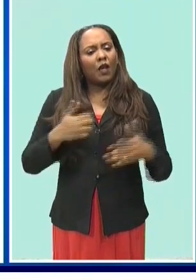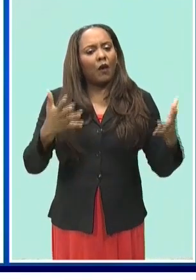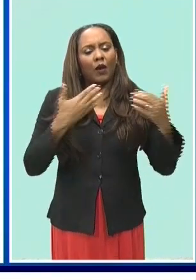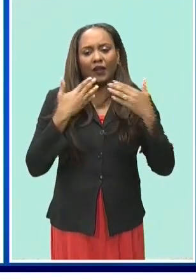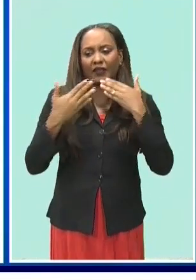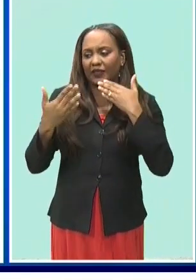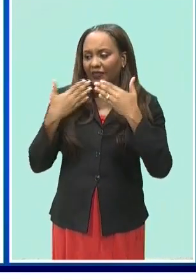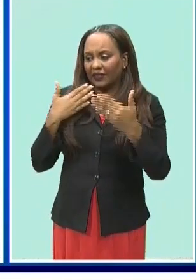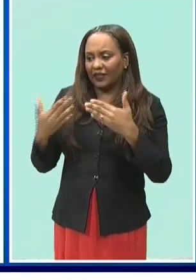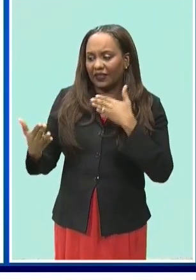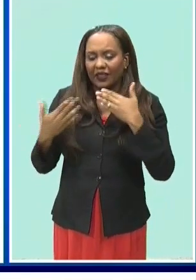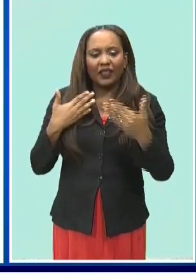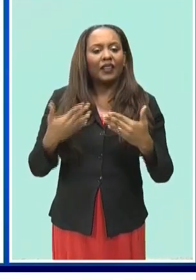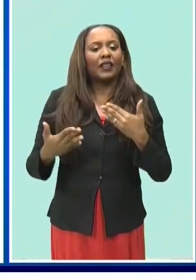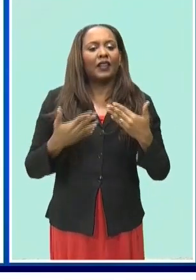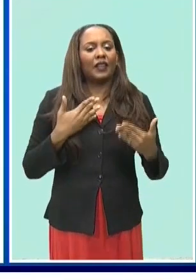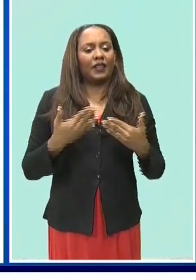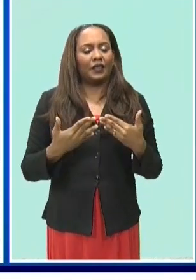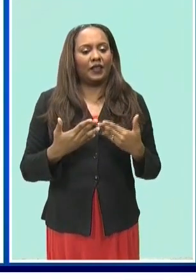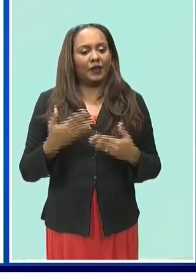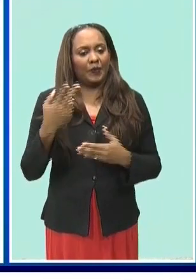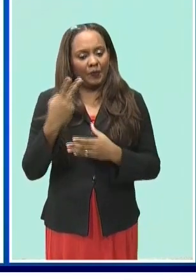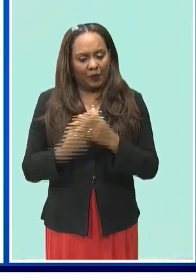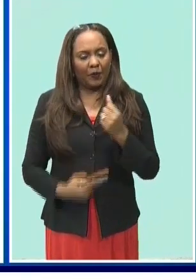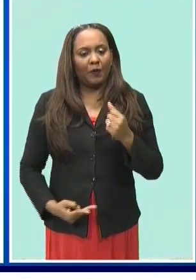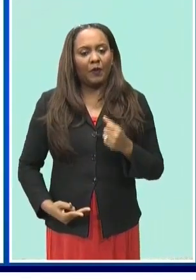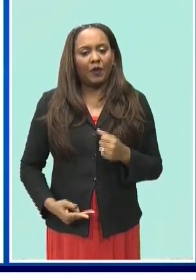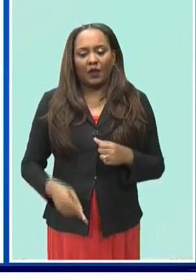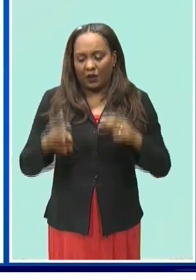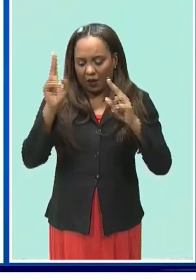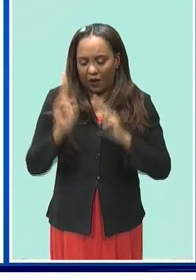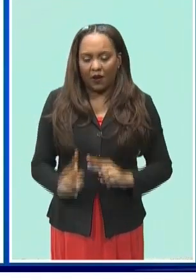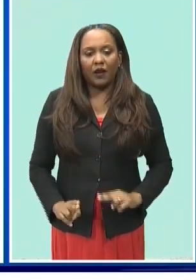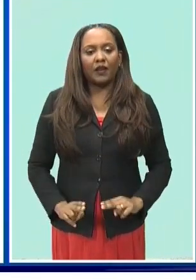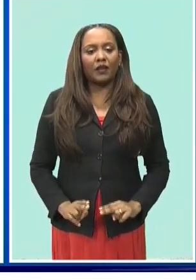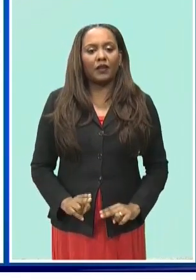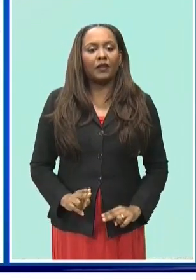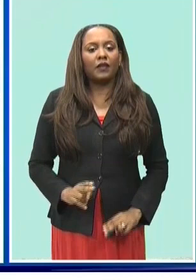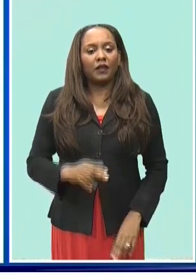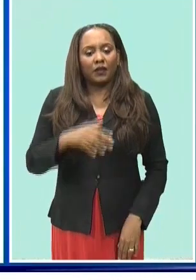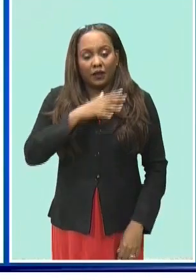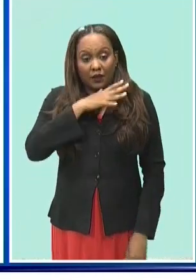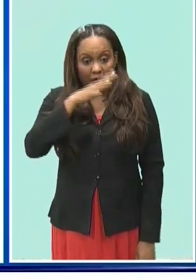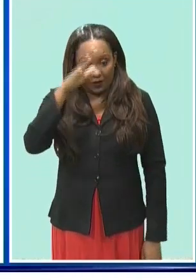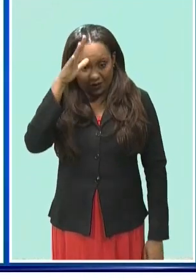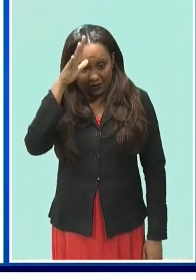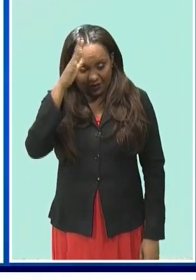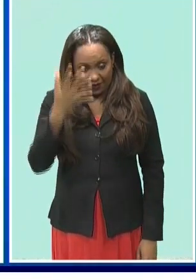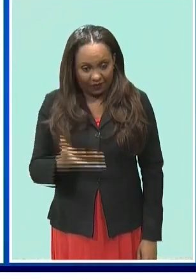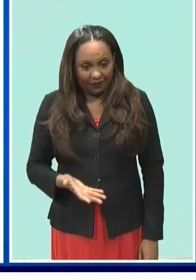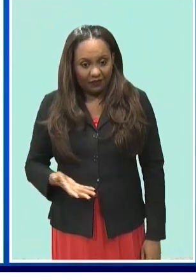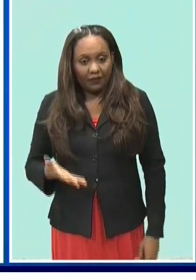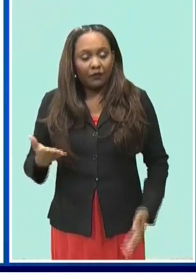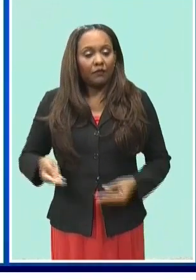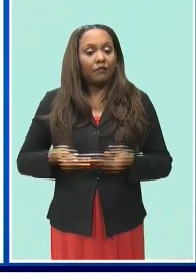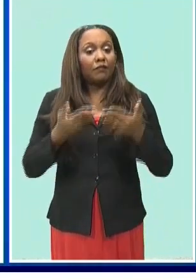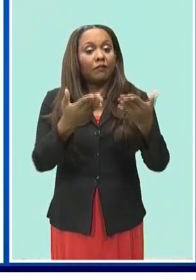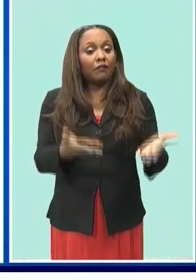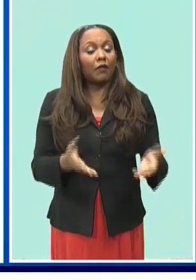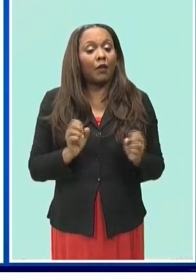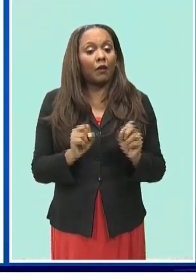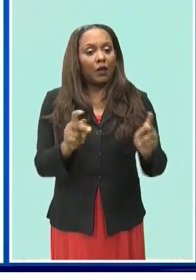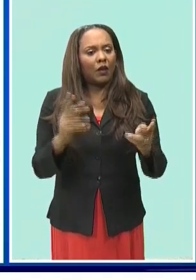Hyacinth Abadamashi, who have combined the wishes of the late Oliver and Janet St. John with their own to provide this opportunity